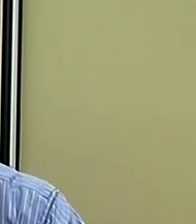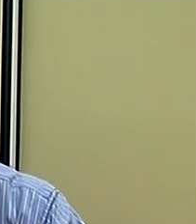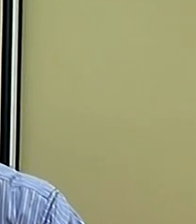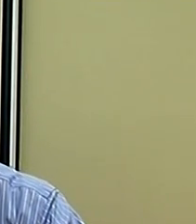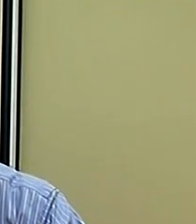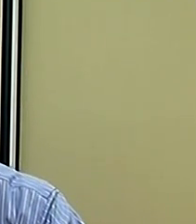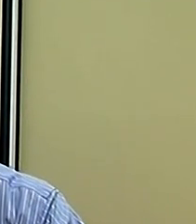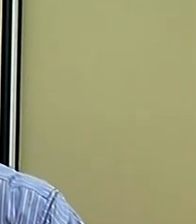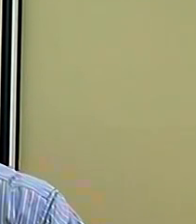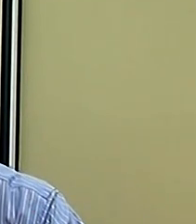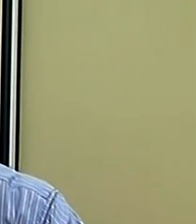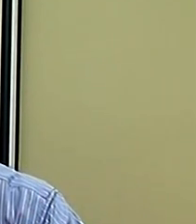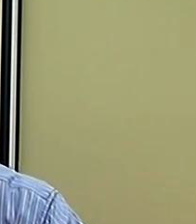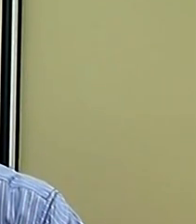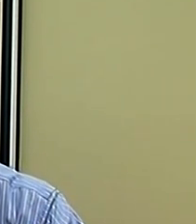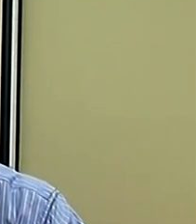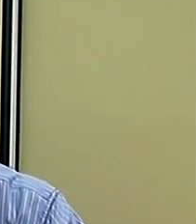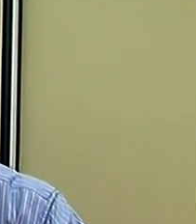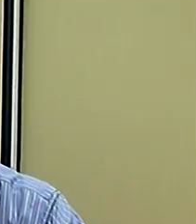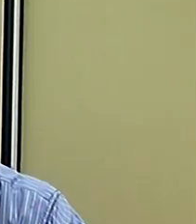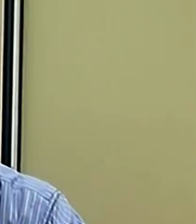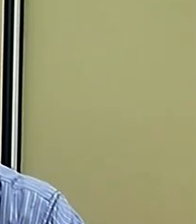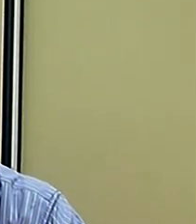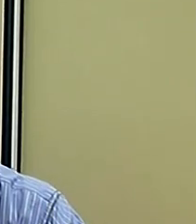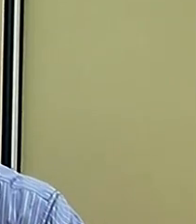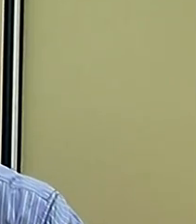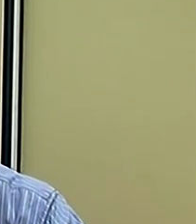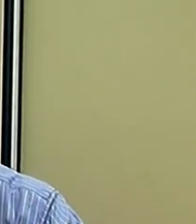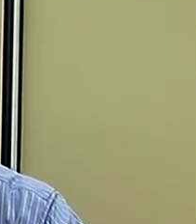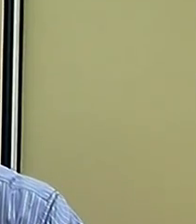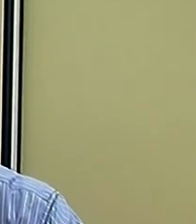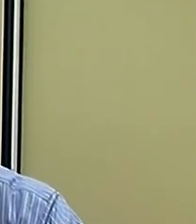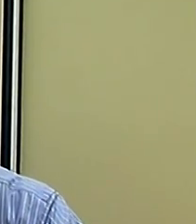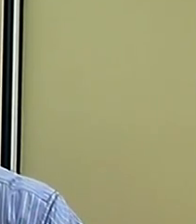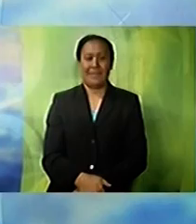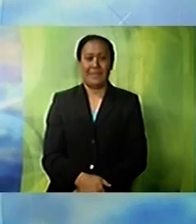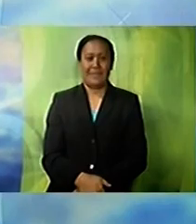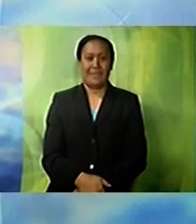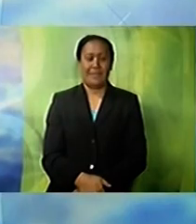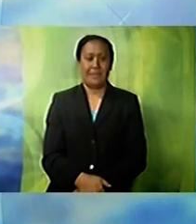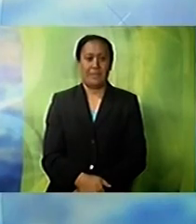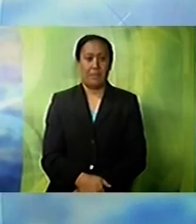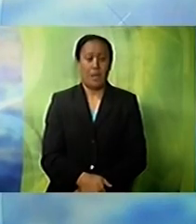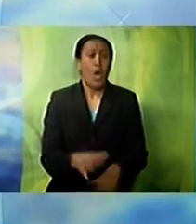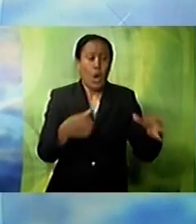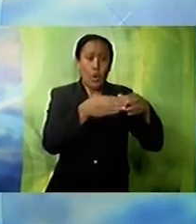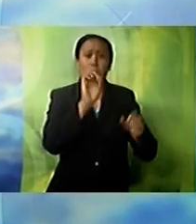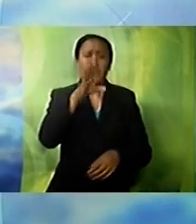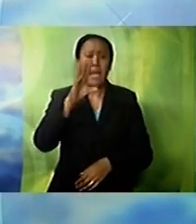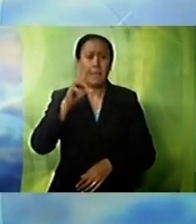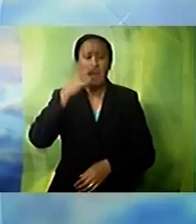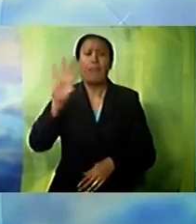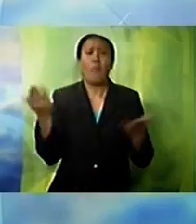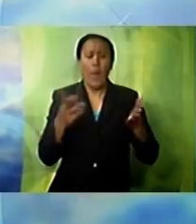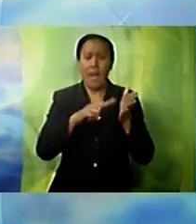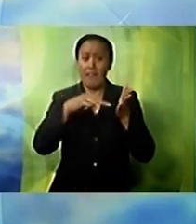They're growing the future jobs for Fiji, sustainable, good sustainable jobs. A 10-member delegation from the Vanuatu